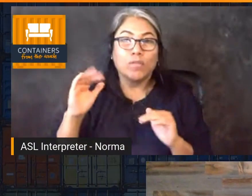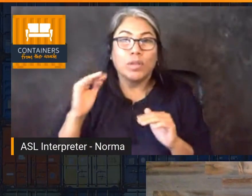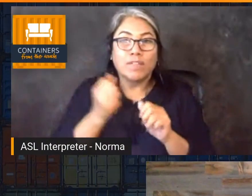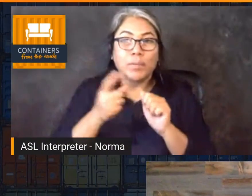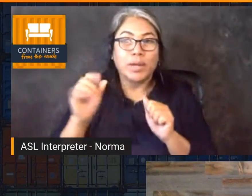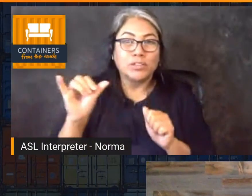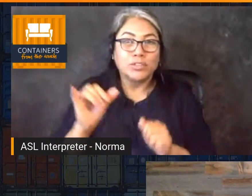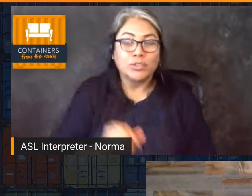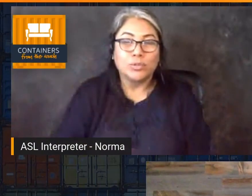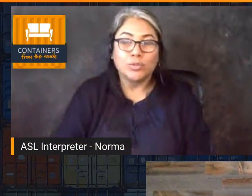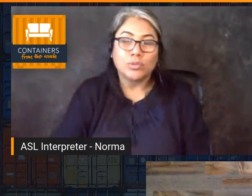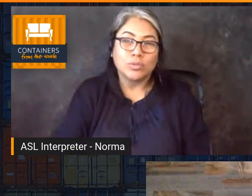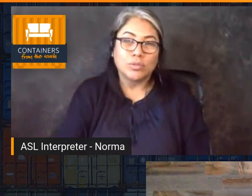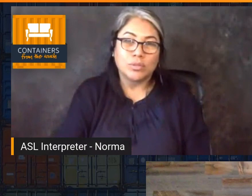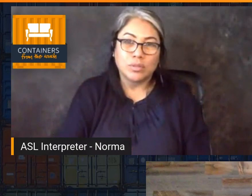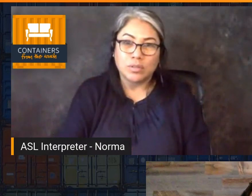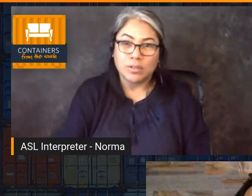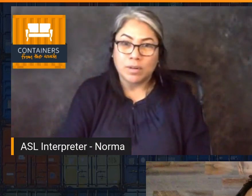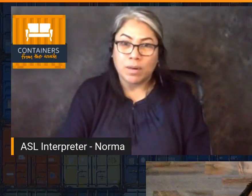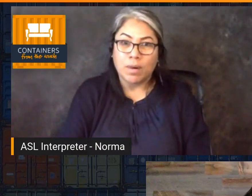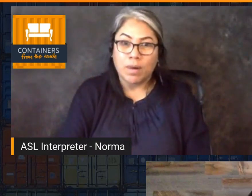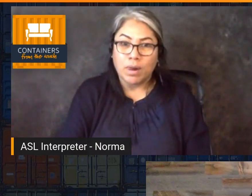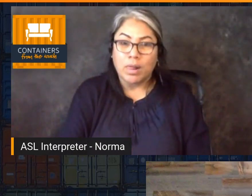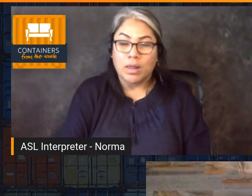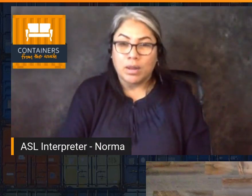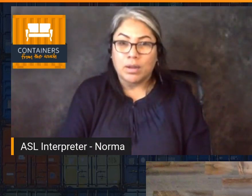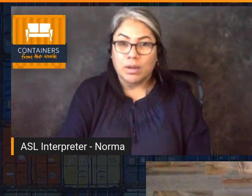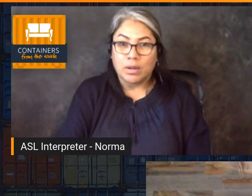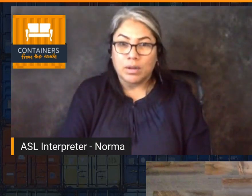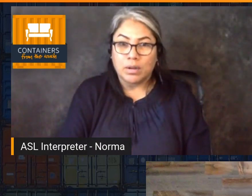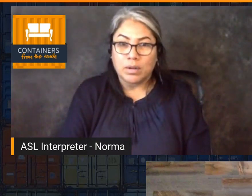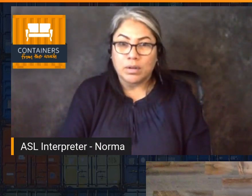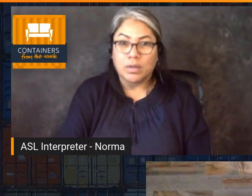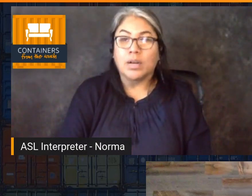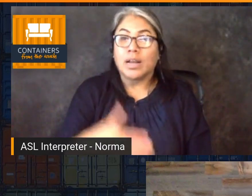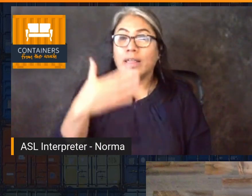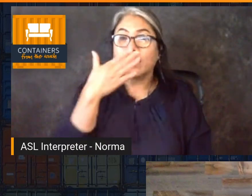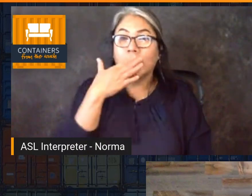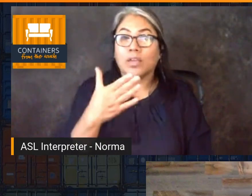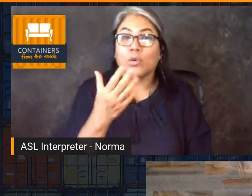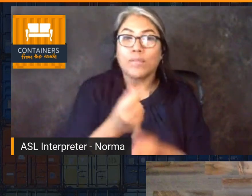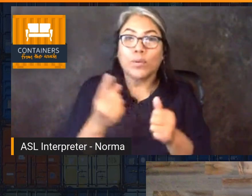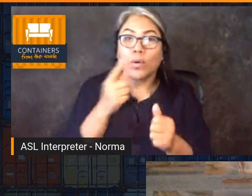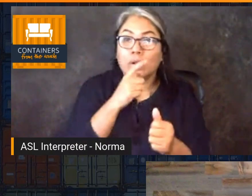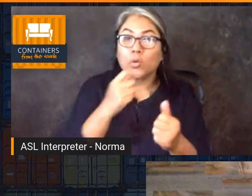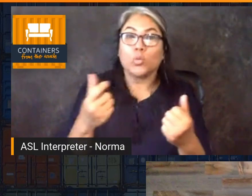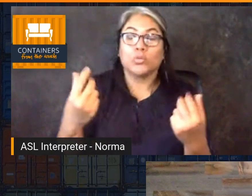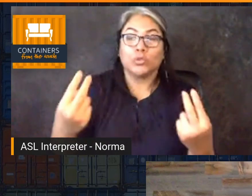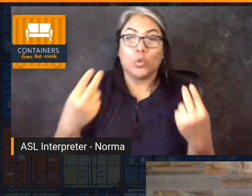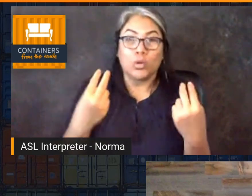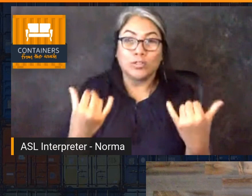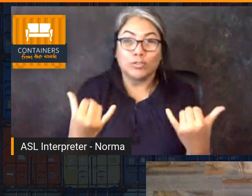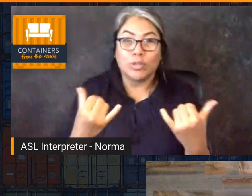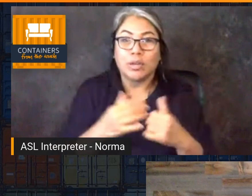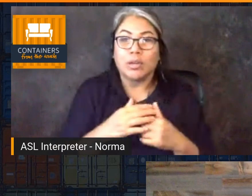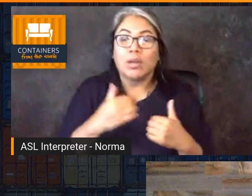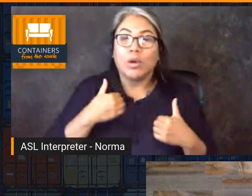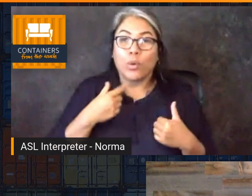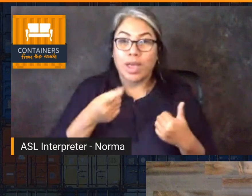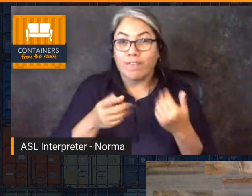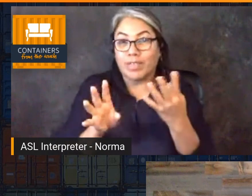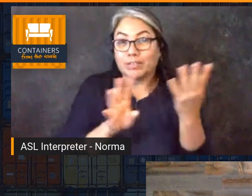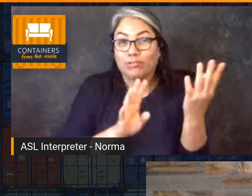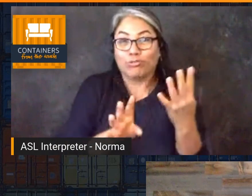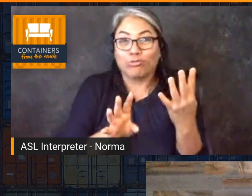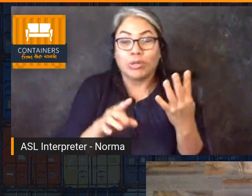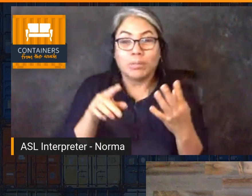too. Yeah. Thank you everyone who joined us today. We have this stream in